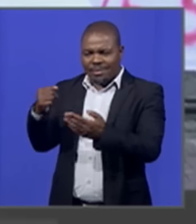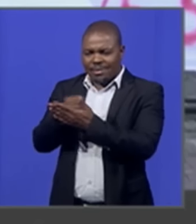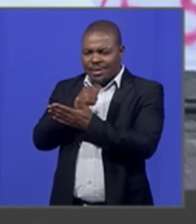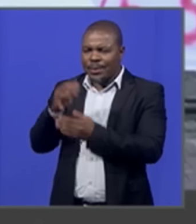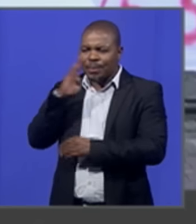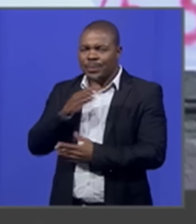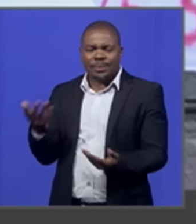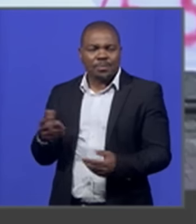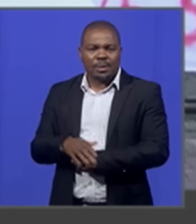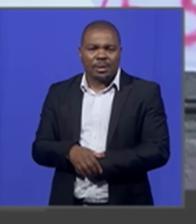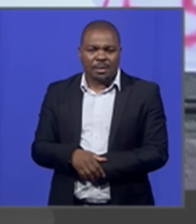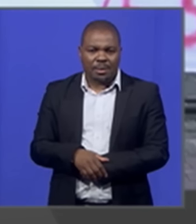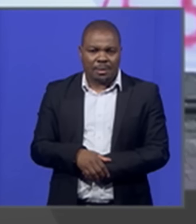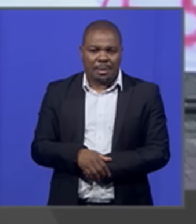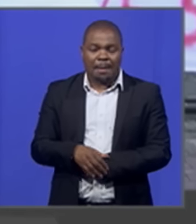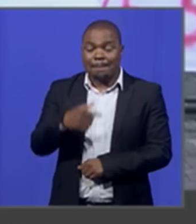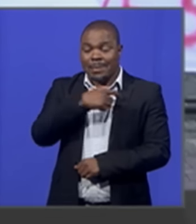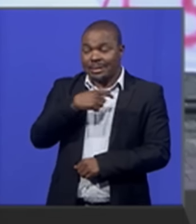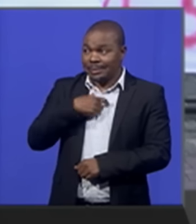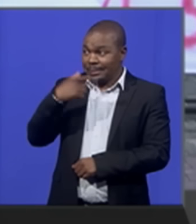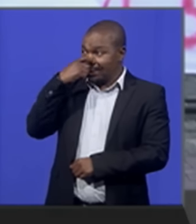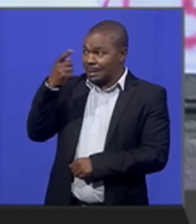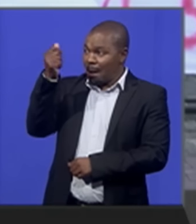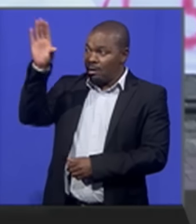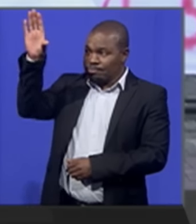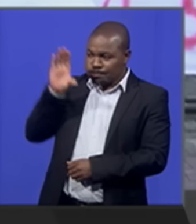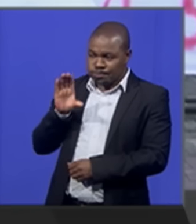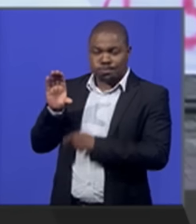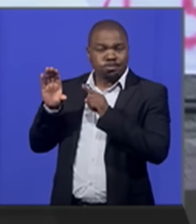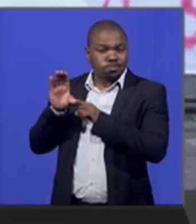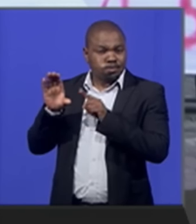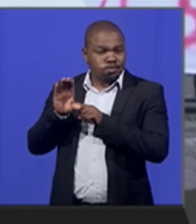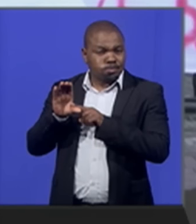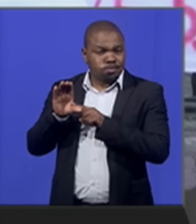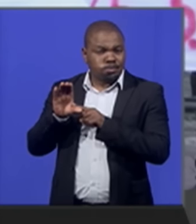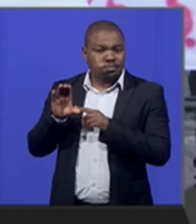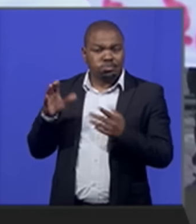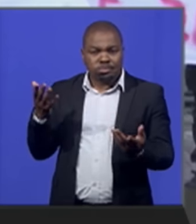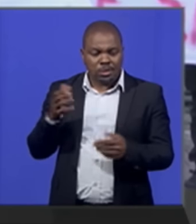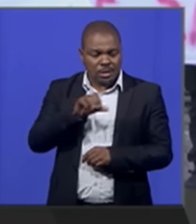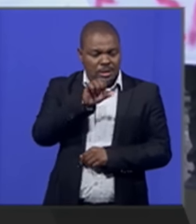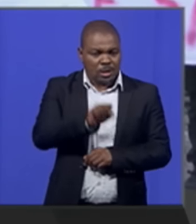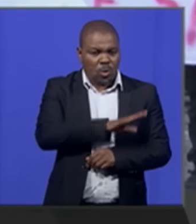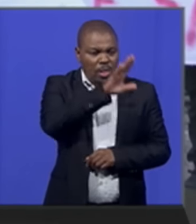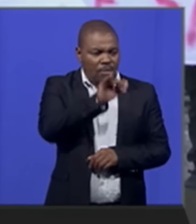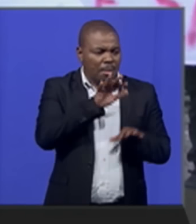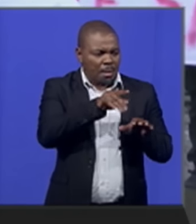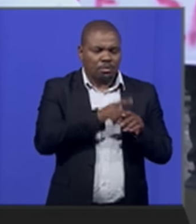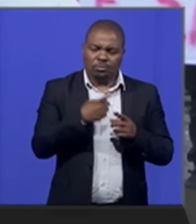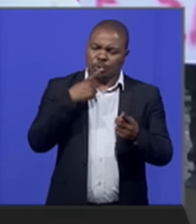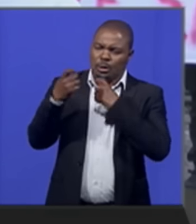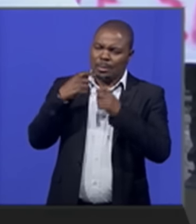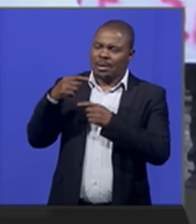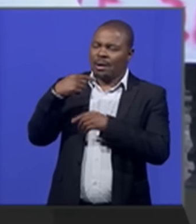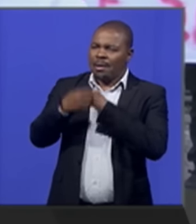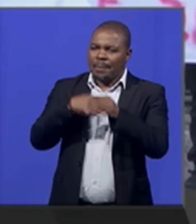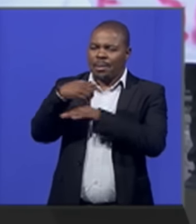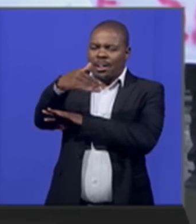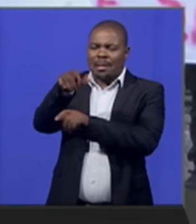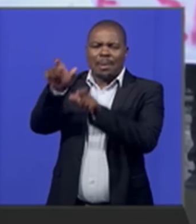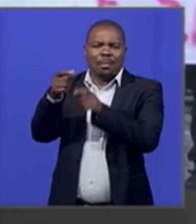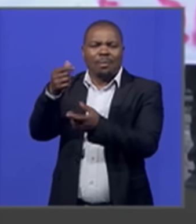mosepele. President Ramaphosa tšhelete yeo ya entshang e tlo lwantshang bai ba South Africa ba sa batleng batho ba se molaong ka gana ya